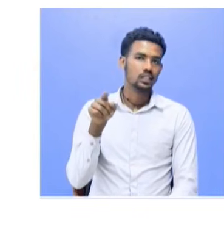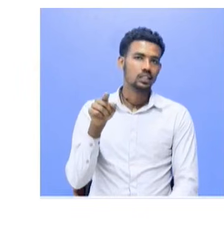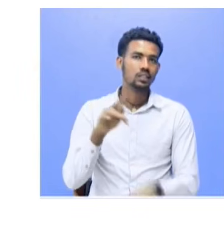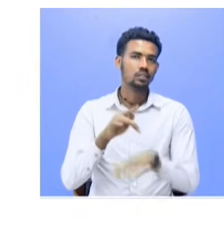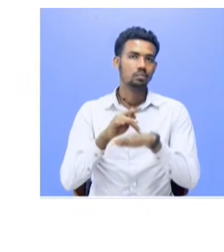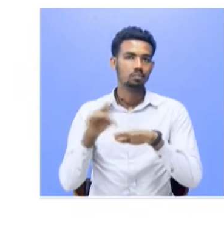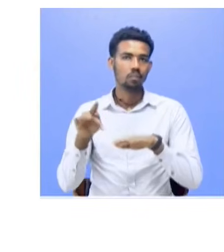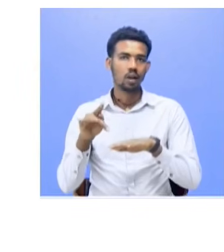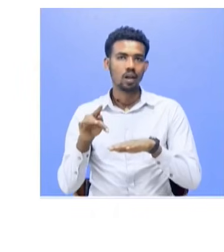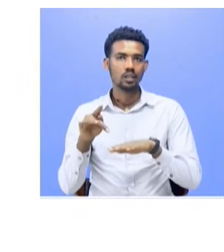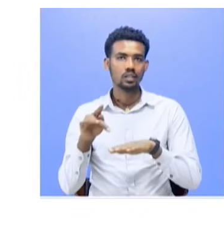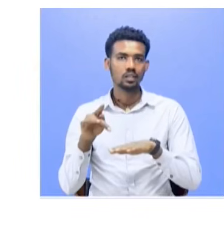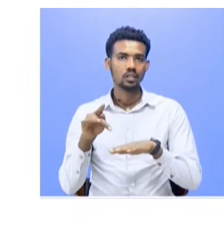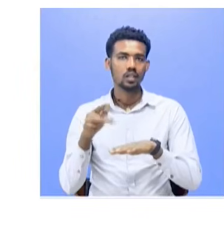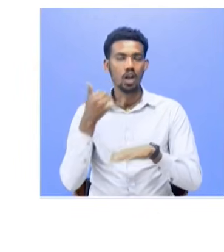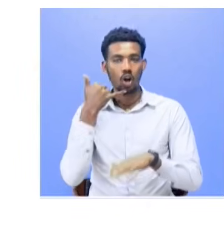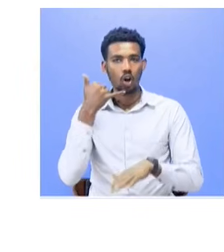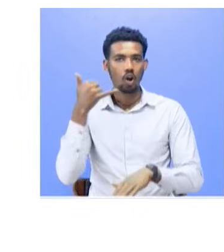blank calling